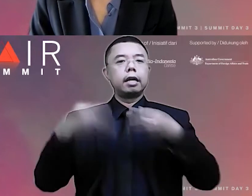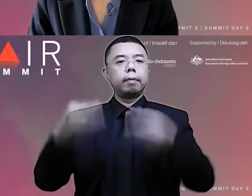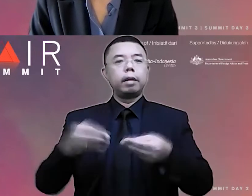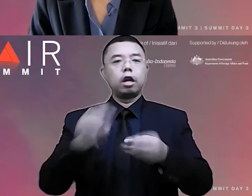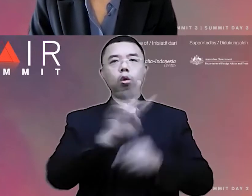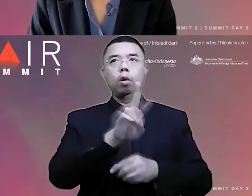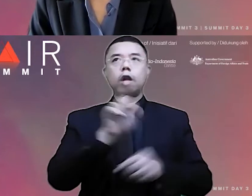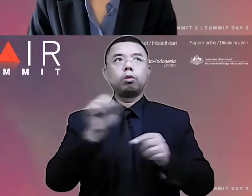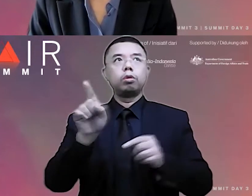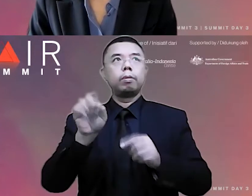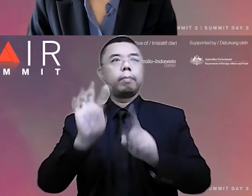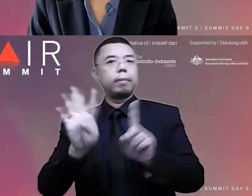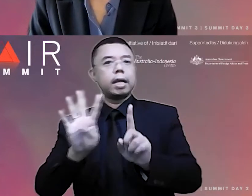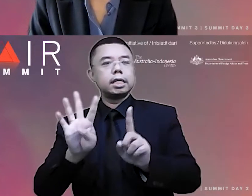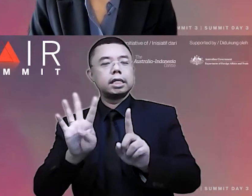about